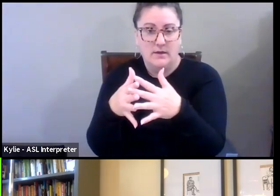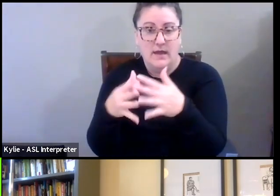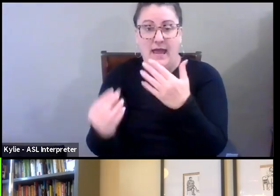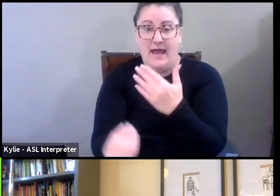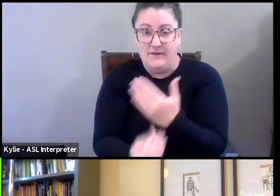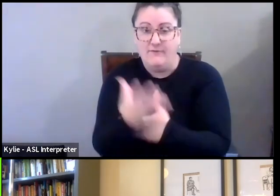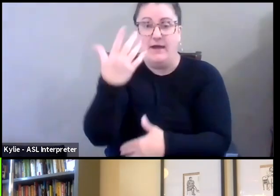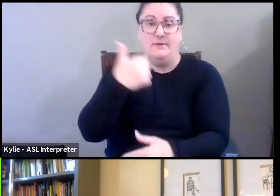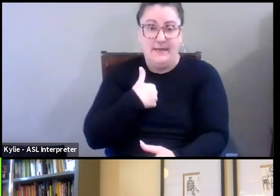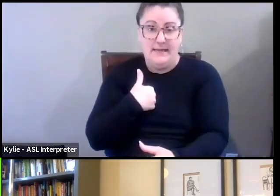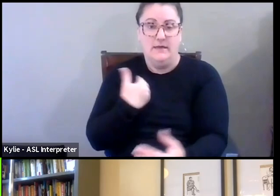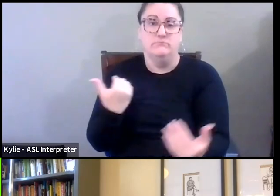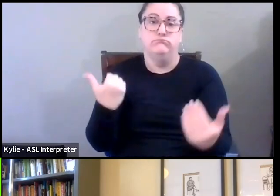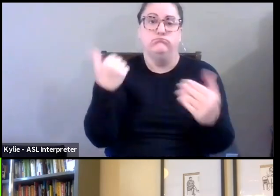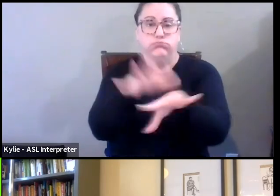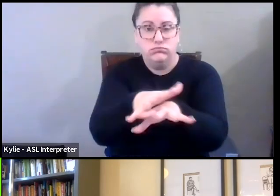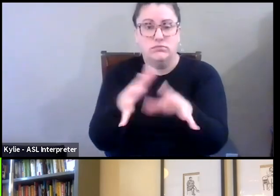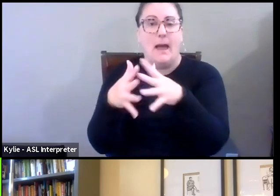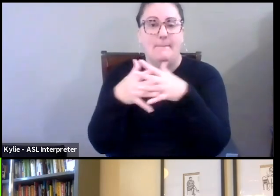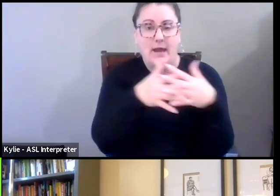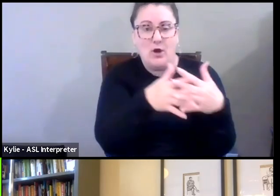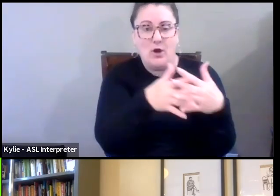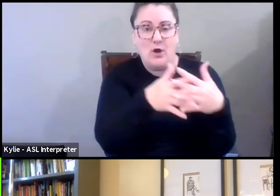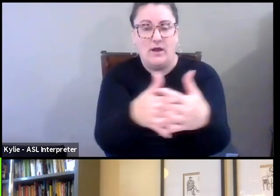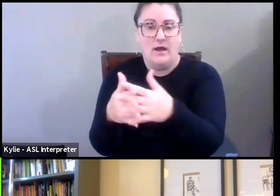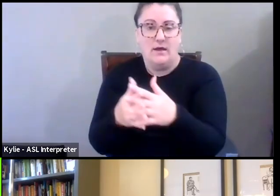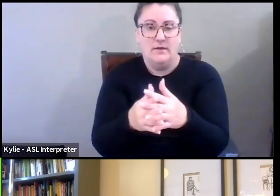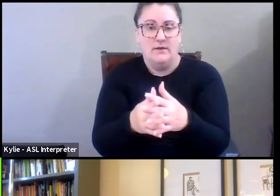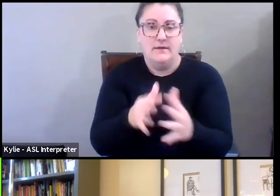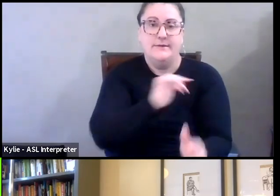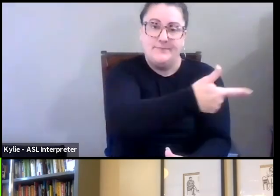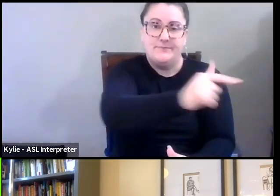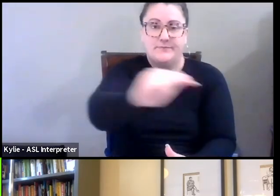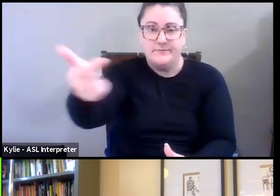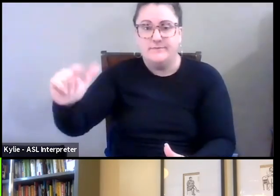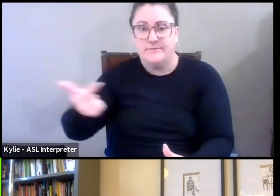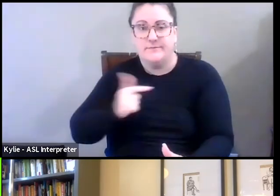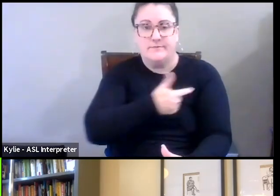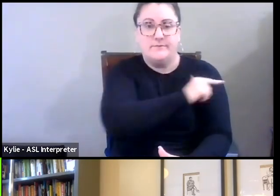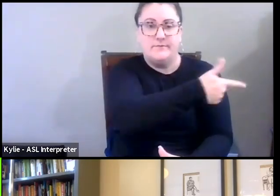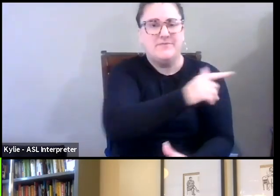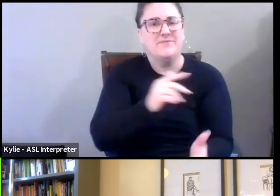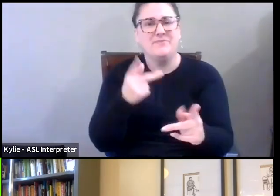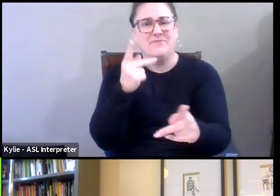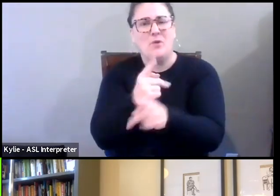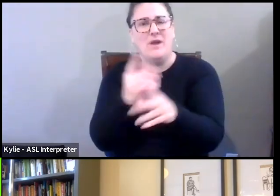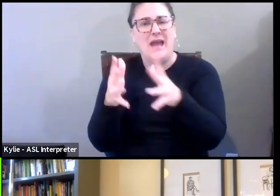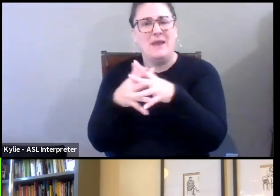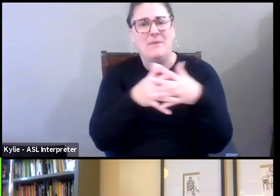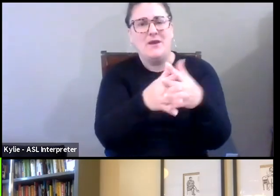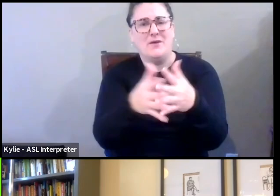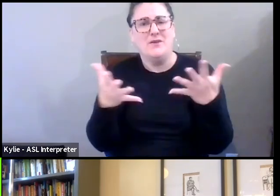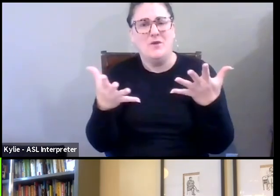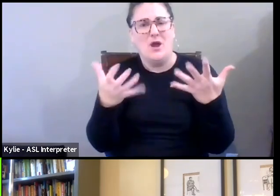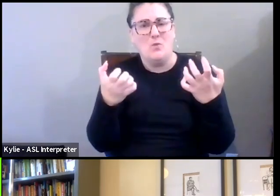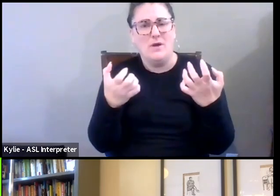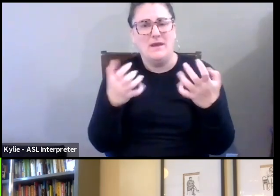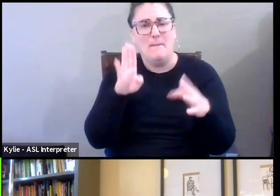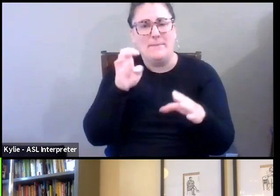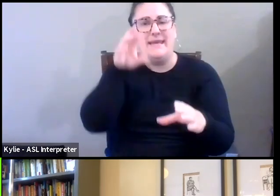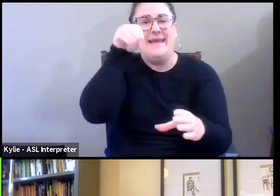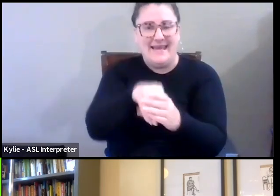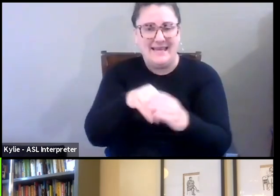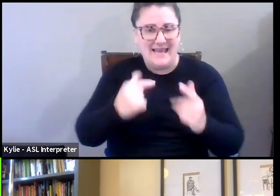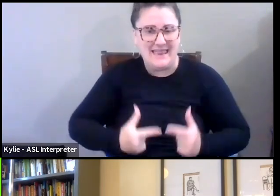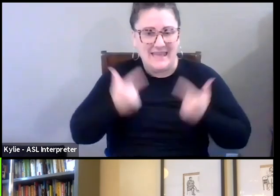I assimilated into America, and looking at that and kind of rethinking, like, what kind of America do I want to be in? Is it